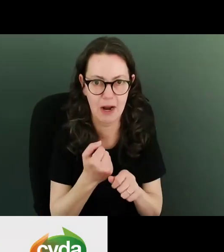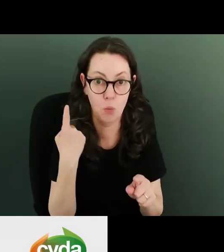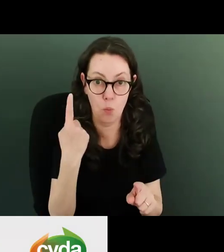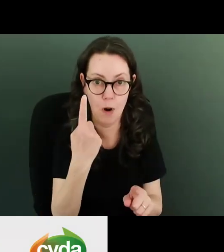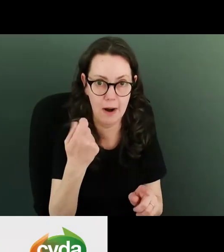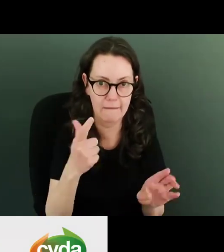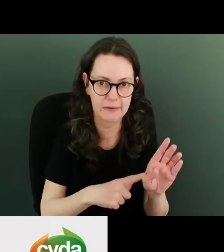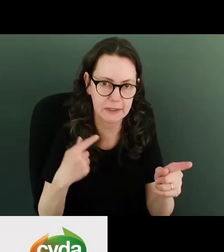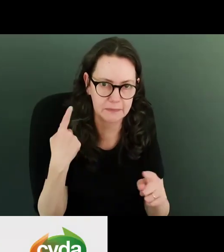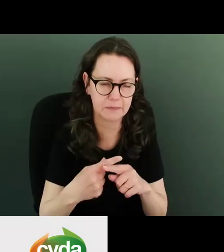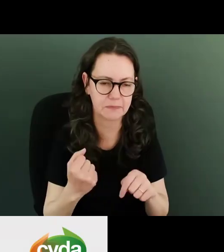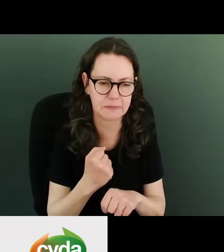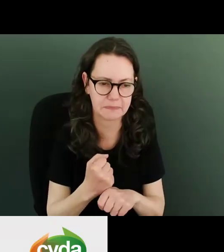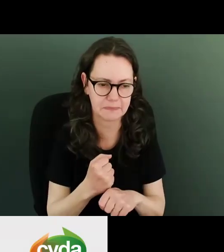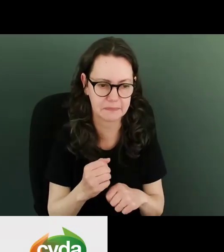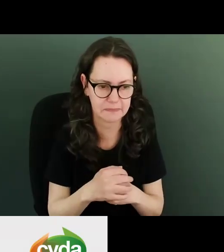half.